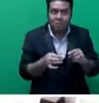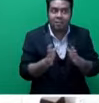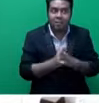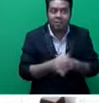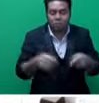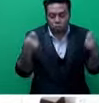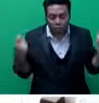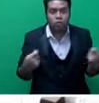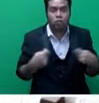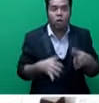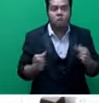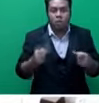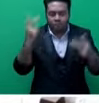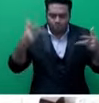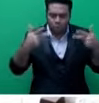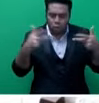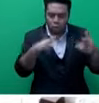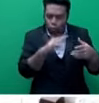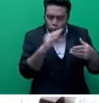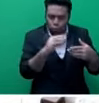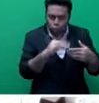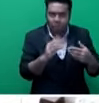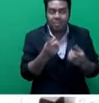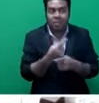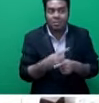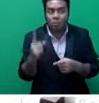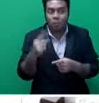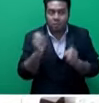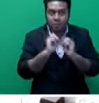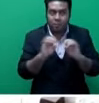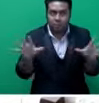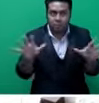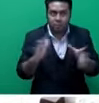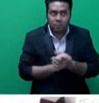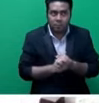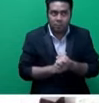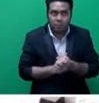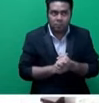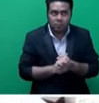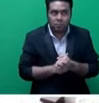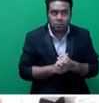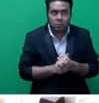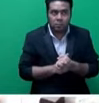change, you have a shower, was all being caught on camera and being live streamed. This leads to